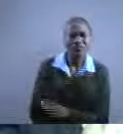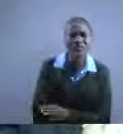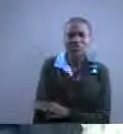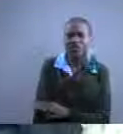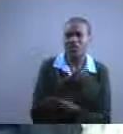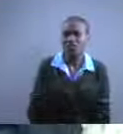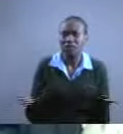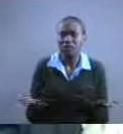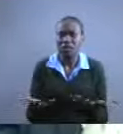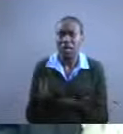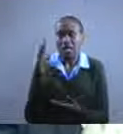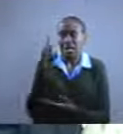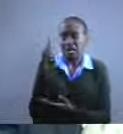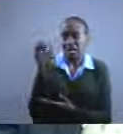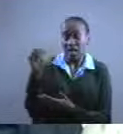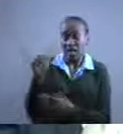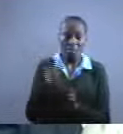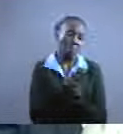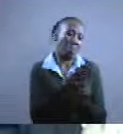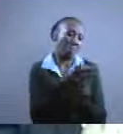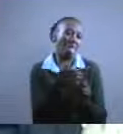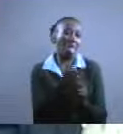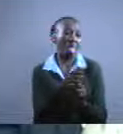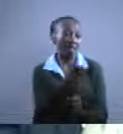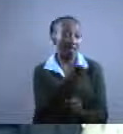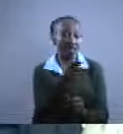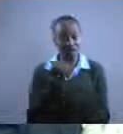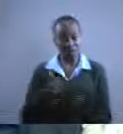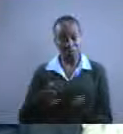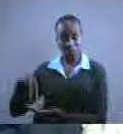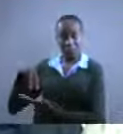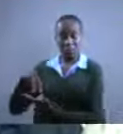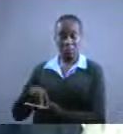DA is tolerating him in their ranks a little bit now.